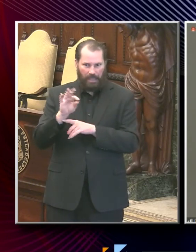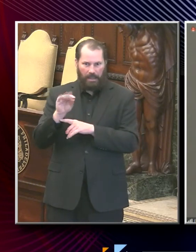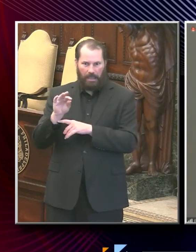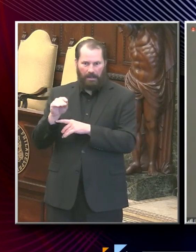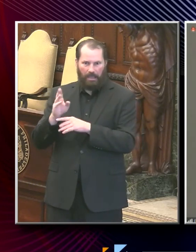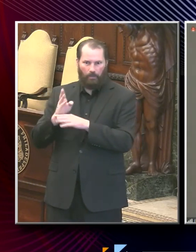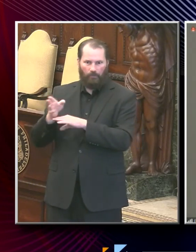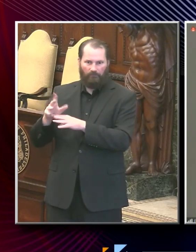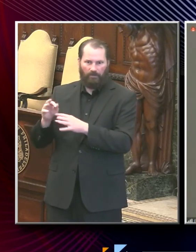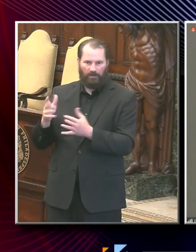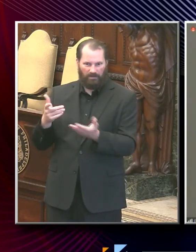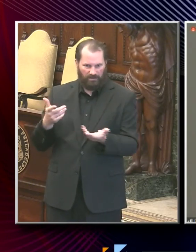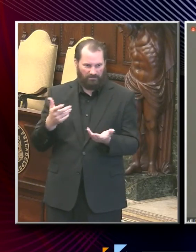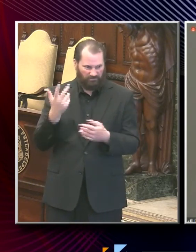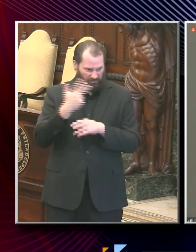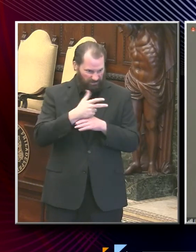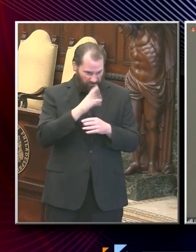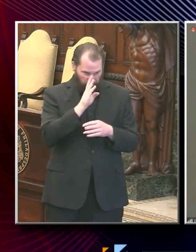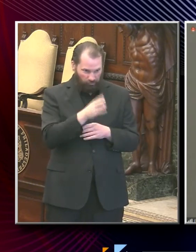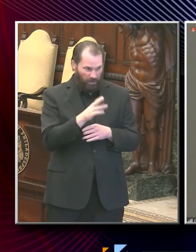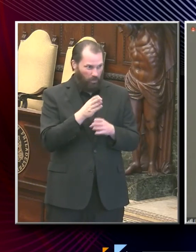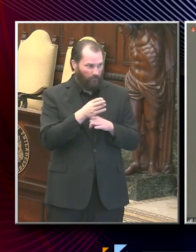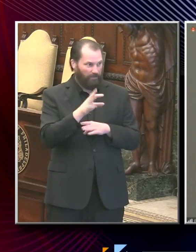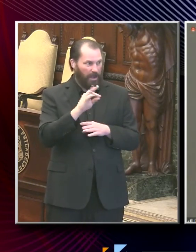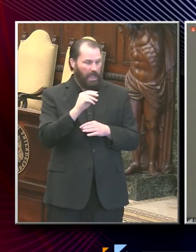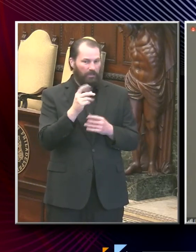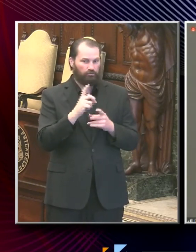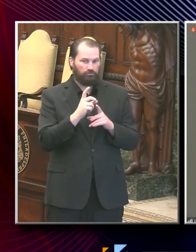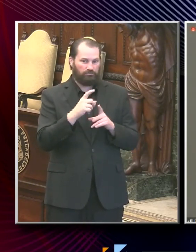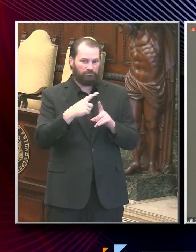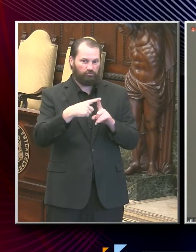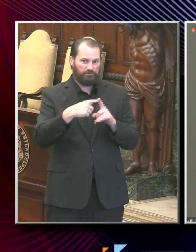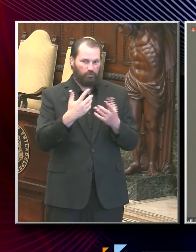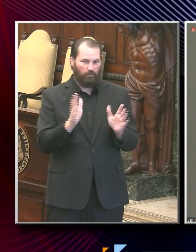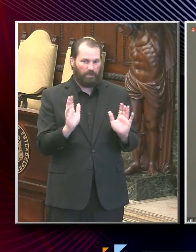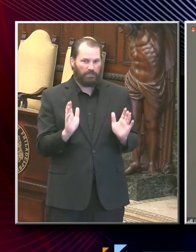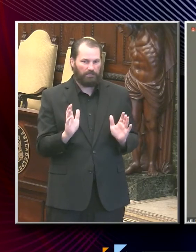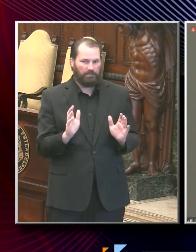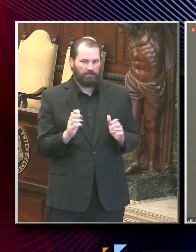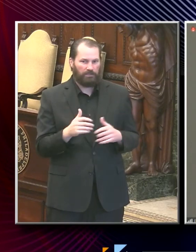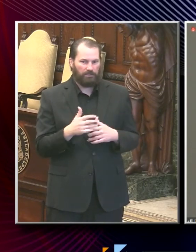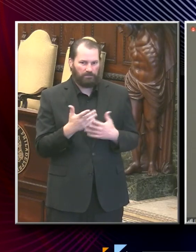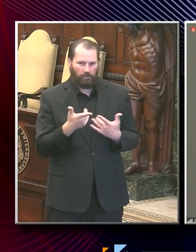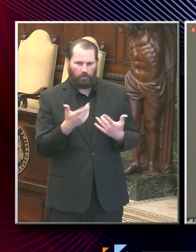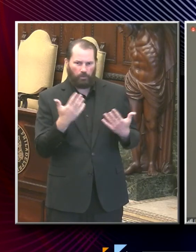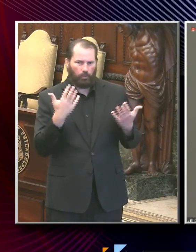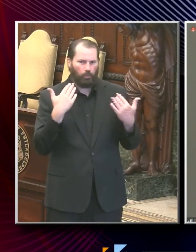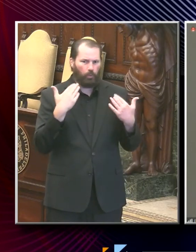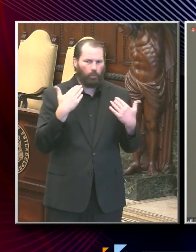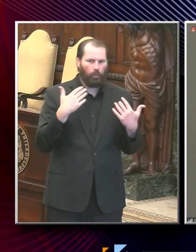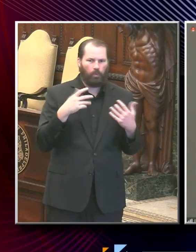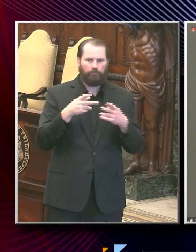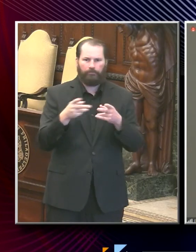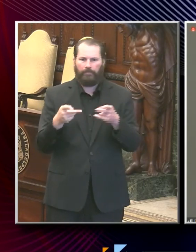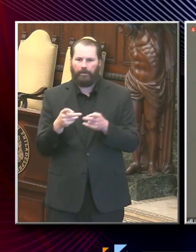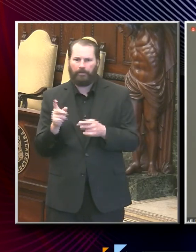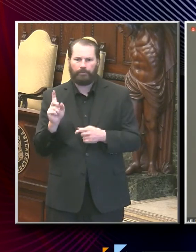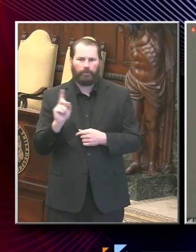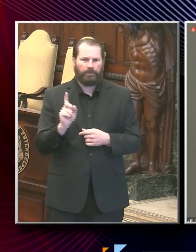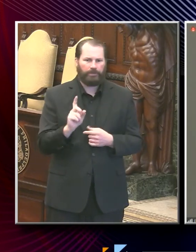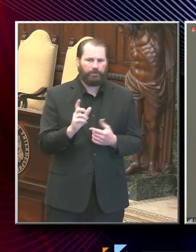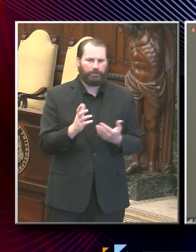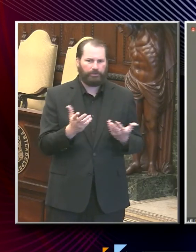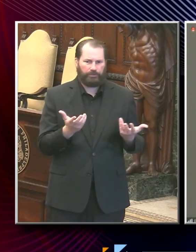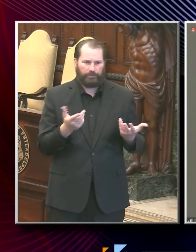90s starting as soon as Saturday. So, where is the cooling center discussion? How long are you planning on having an announcement this week on